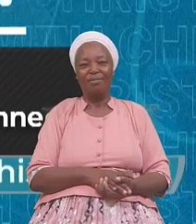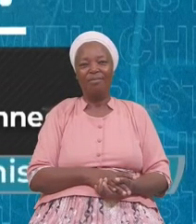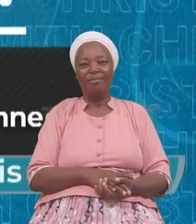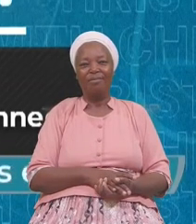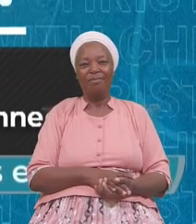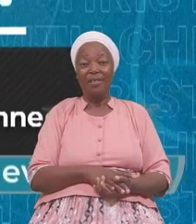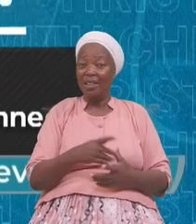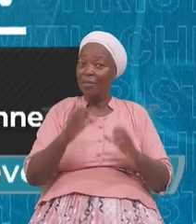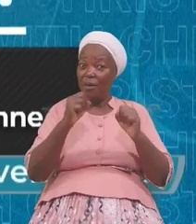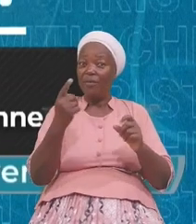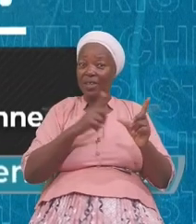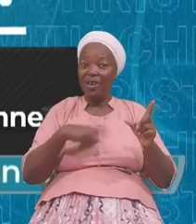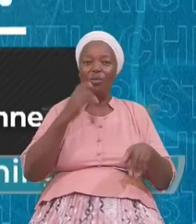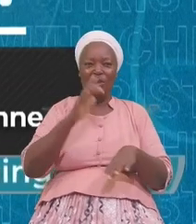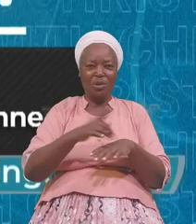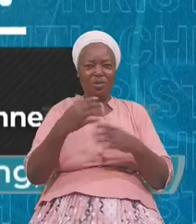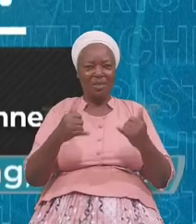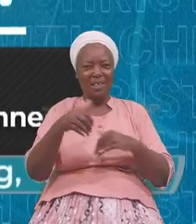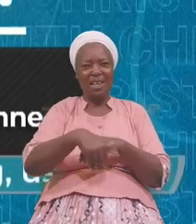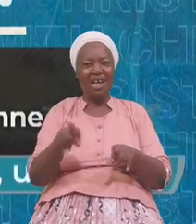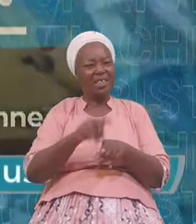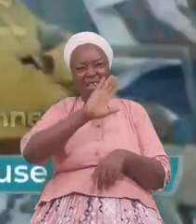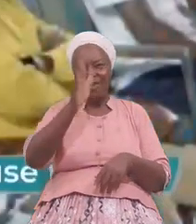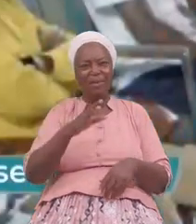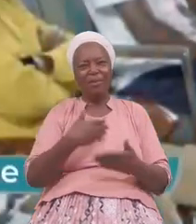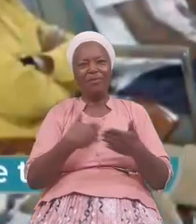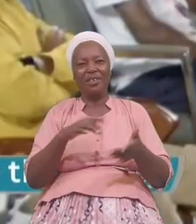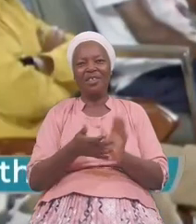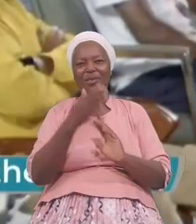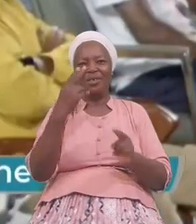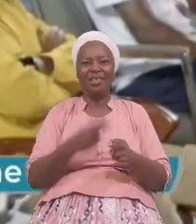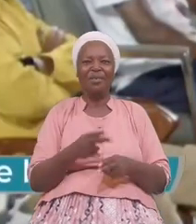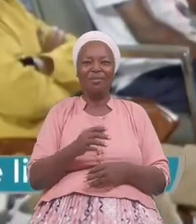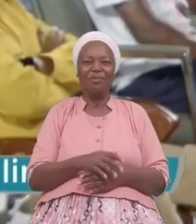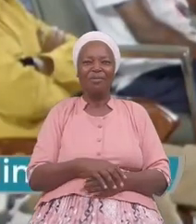The power of the Lord will touch you tonight as never before.